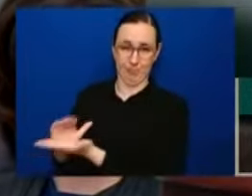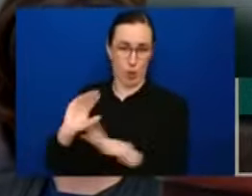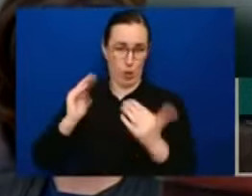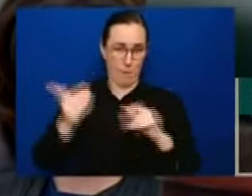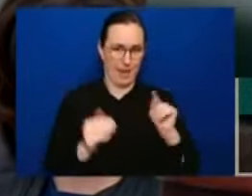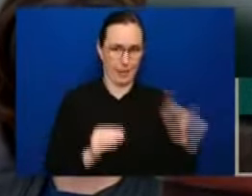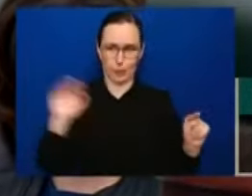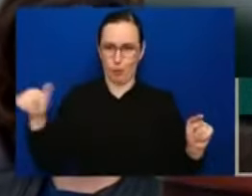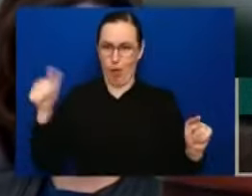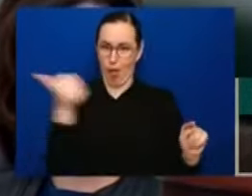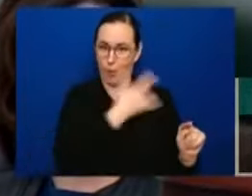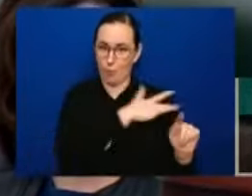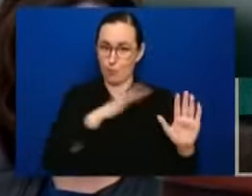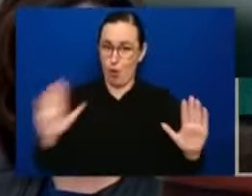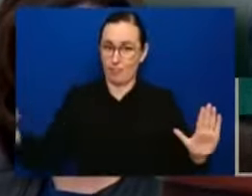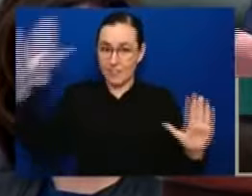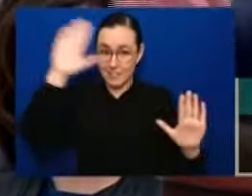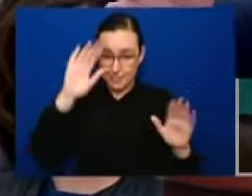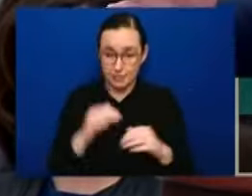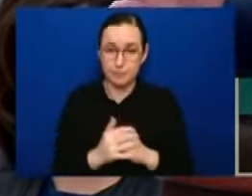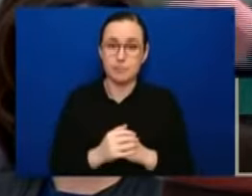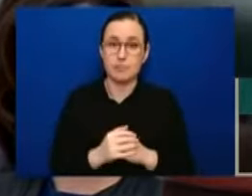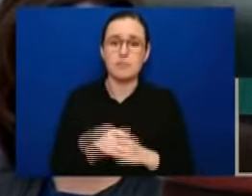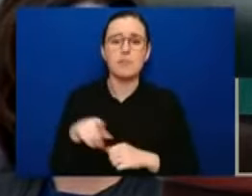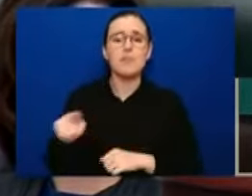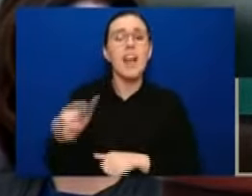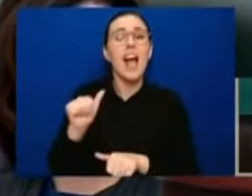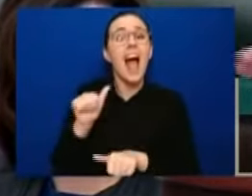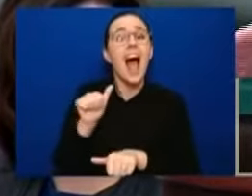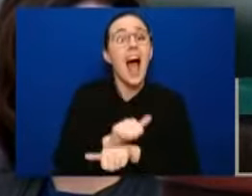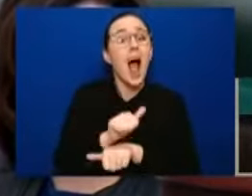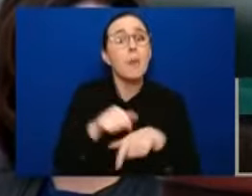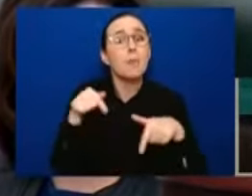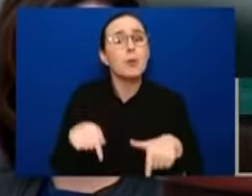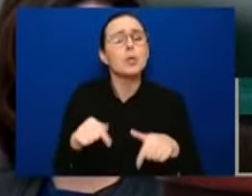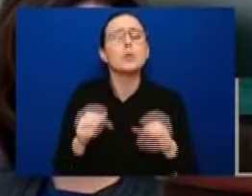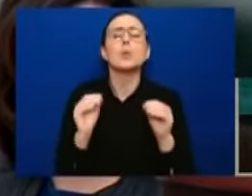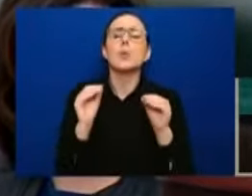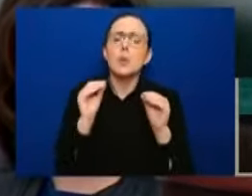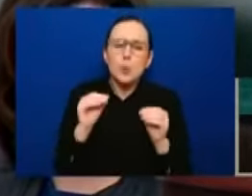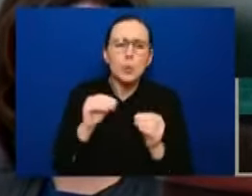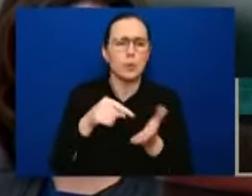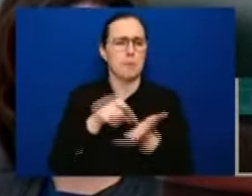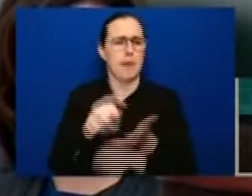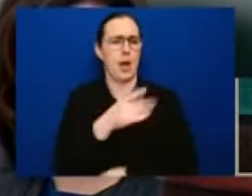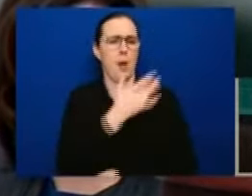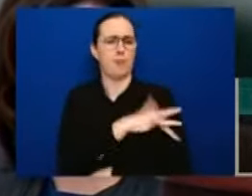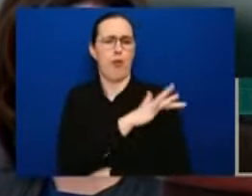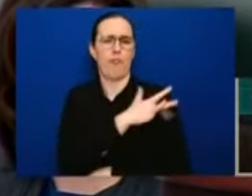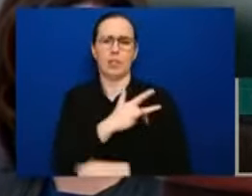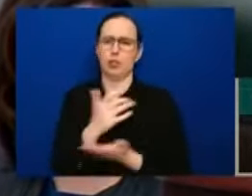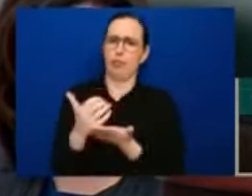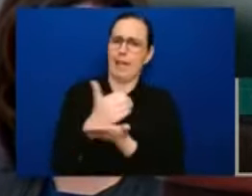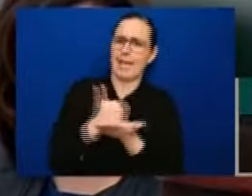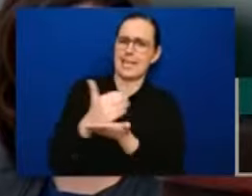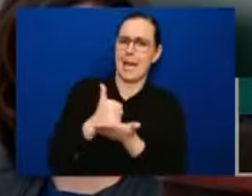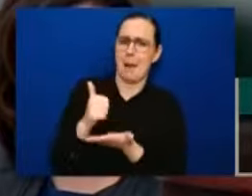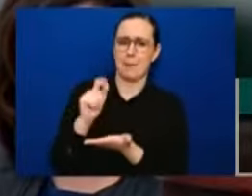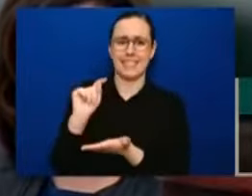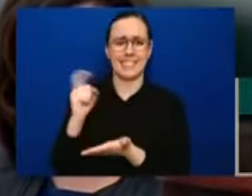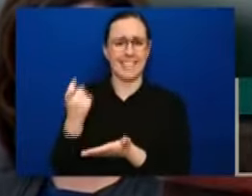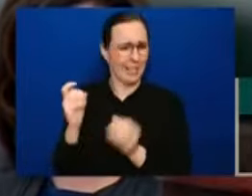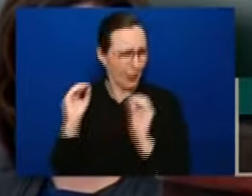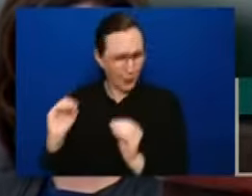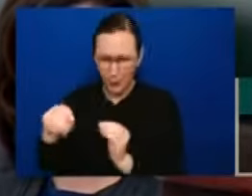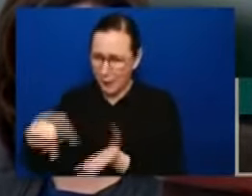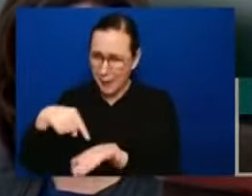tax at all. That, combined with our status as the highest earners, mean that after-tax incomes